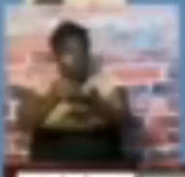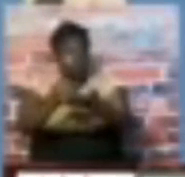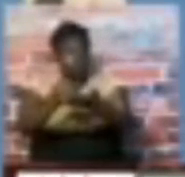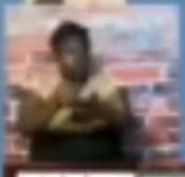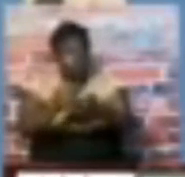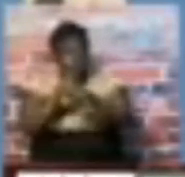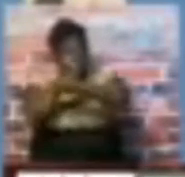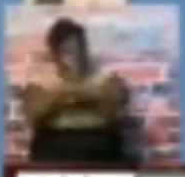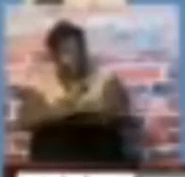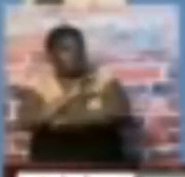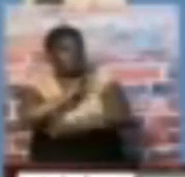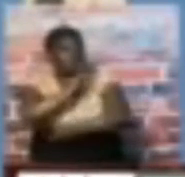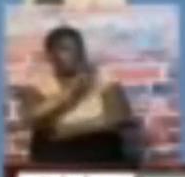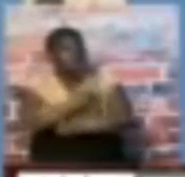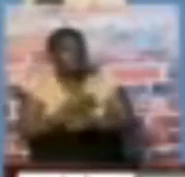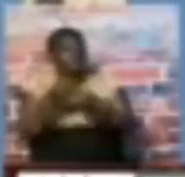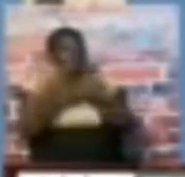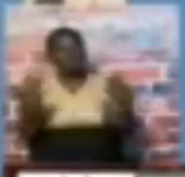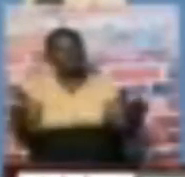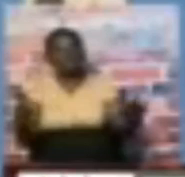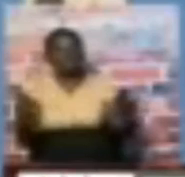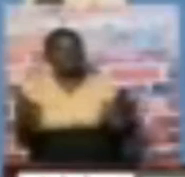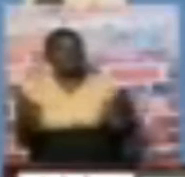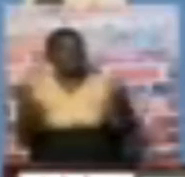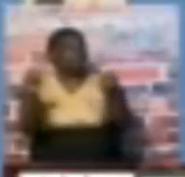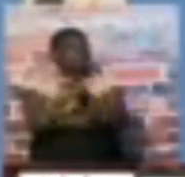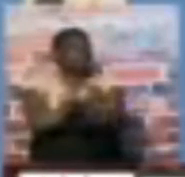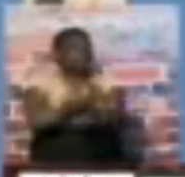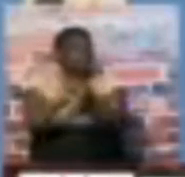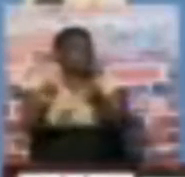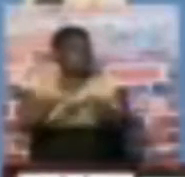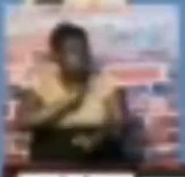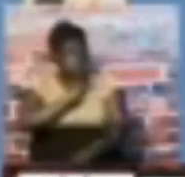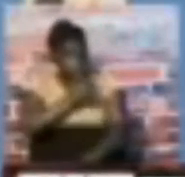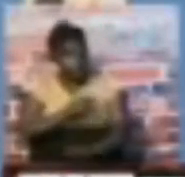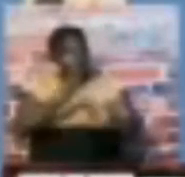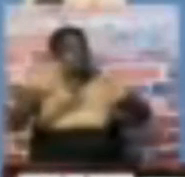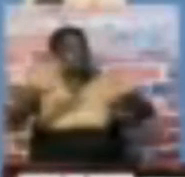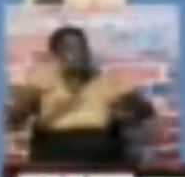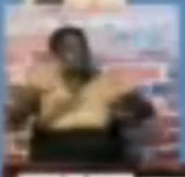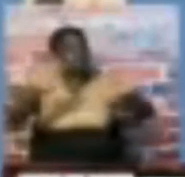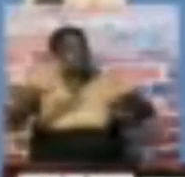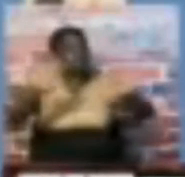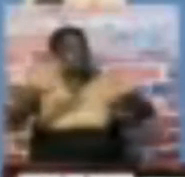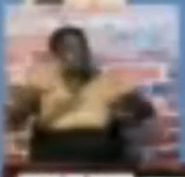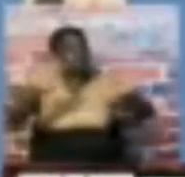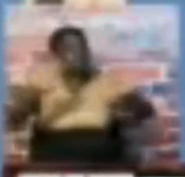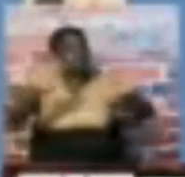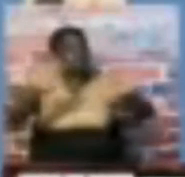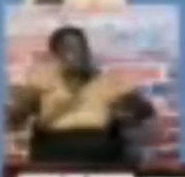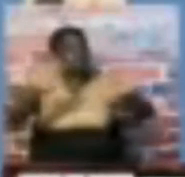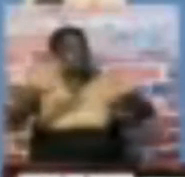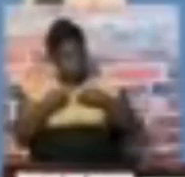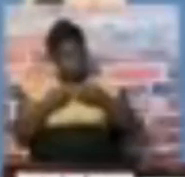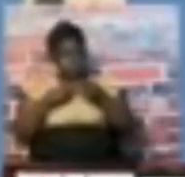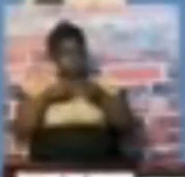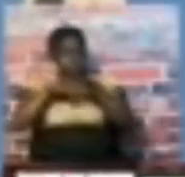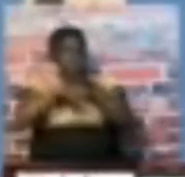save us or destroy us by allowing